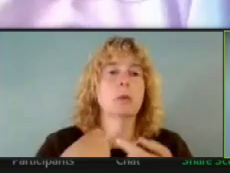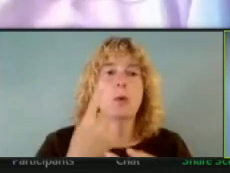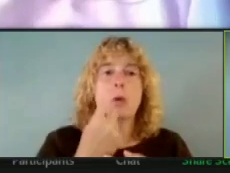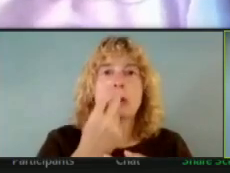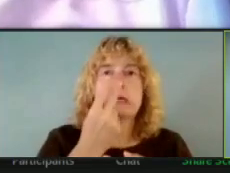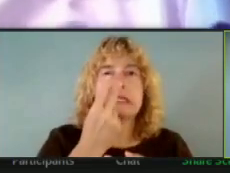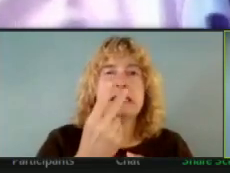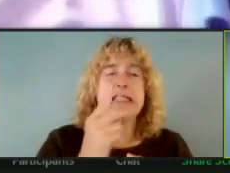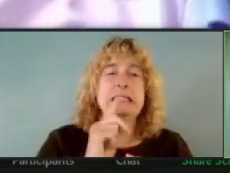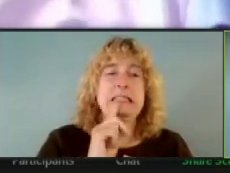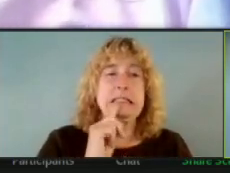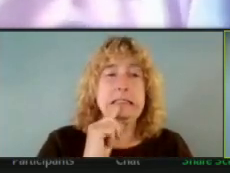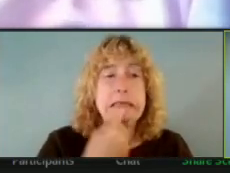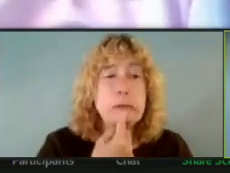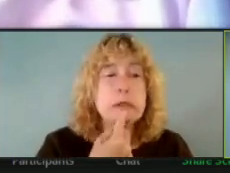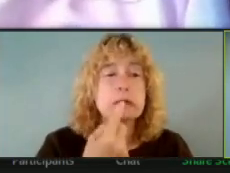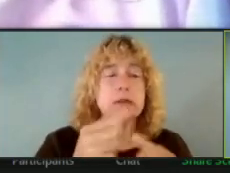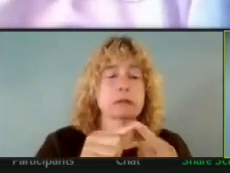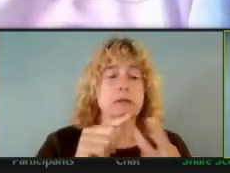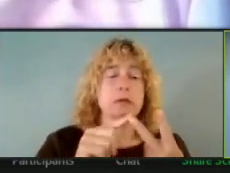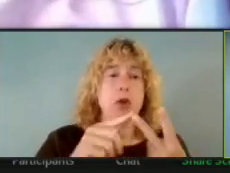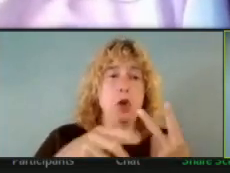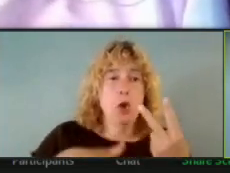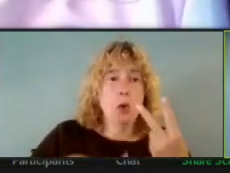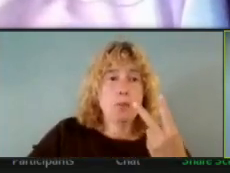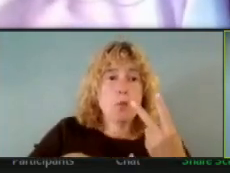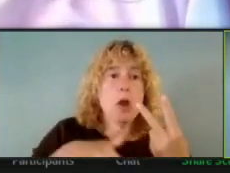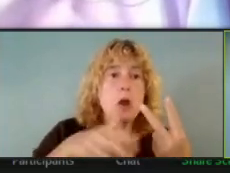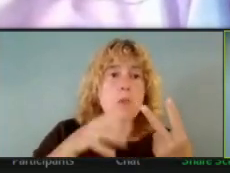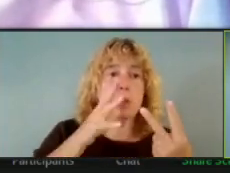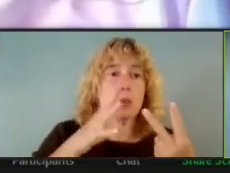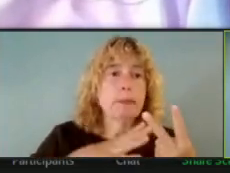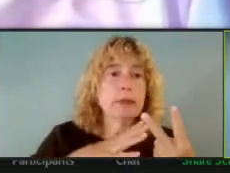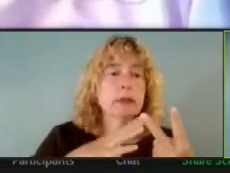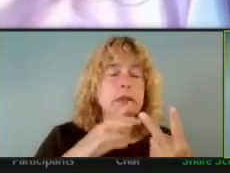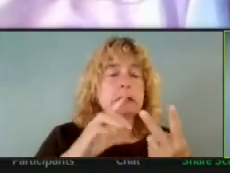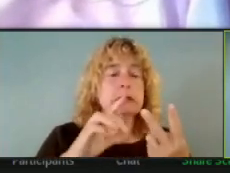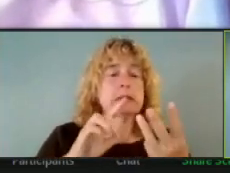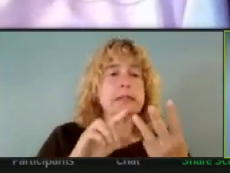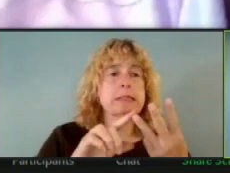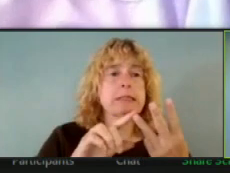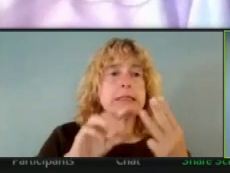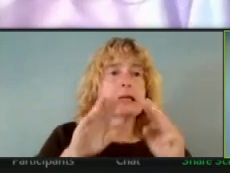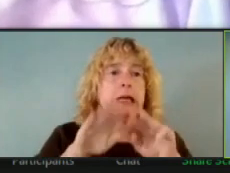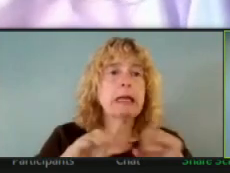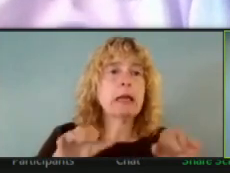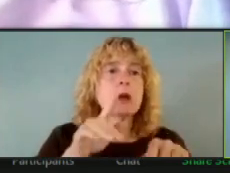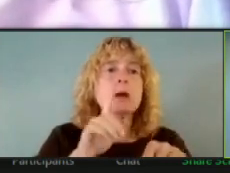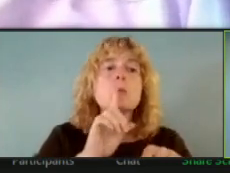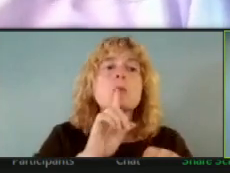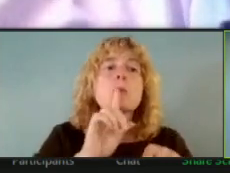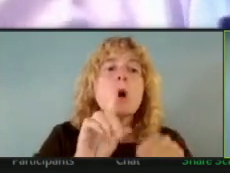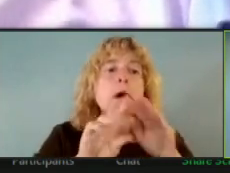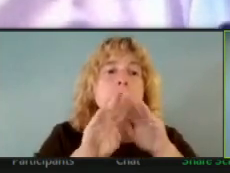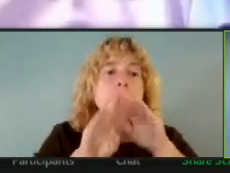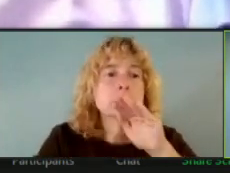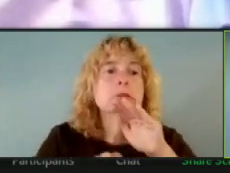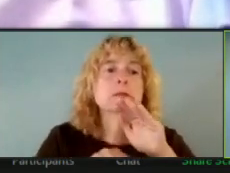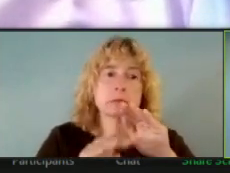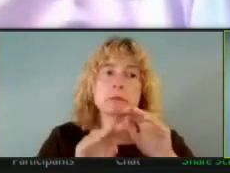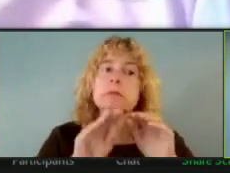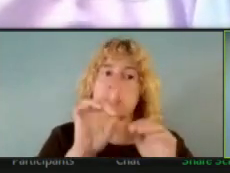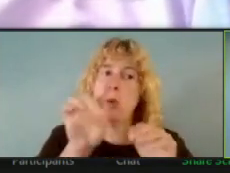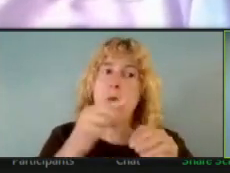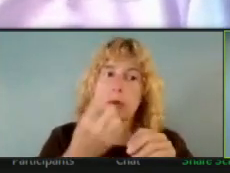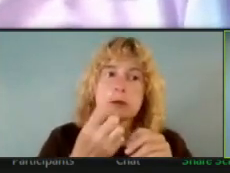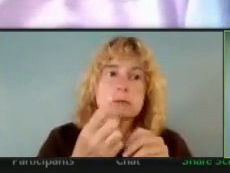acute issues or pregnant women. On top of that, we were still seeing kids, but only kids that were 1 year and under. And so